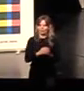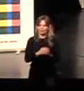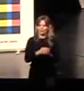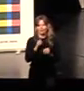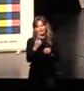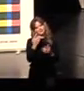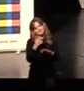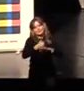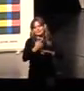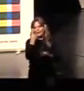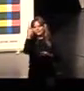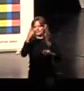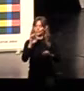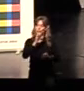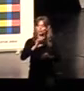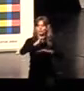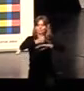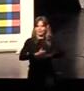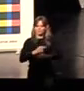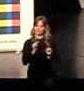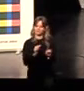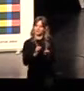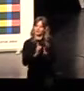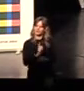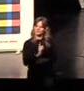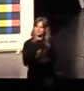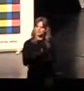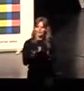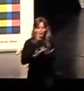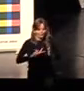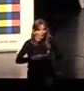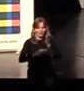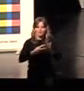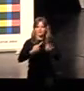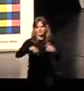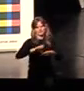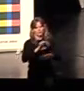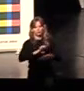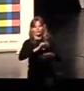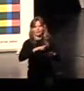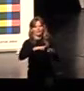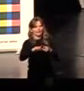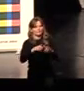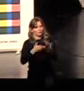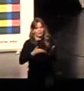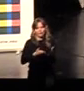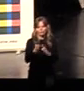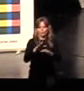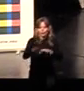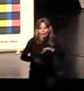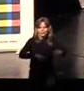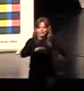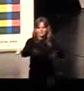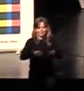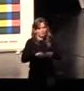basic idea that europe was het usb organize van en de red queen export het zoek colonialism to the